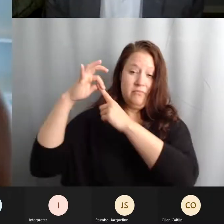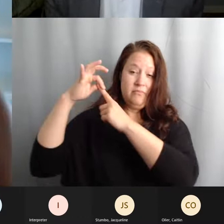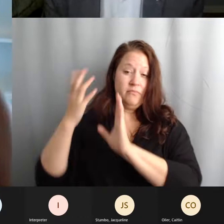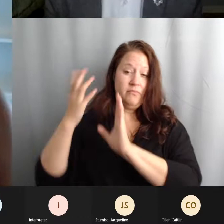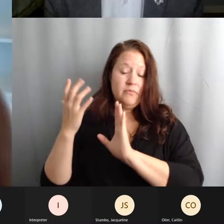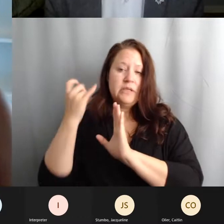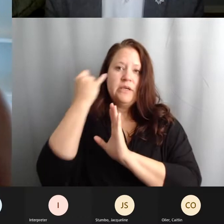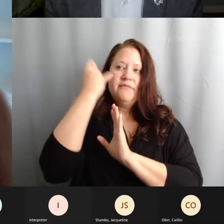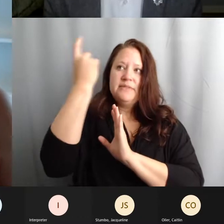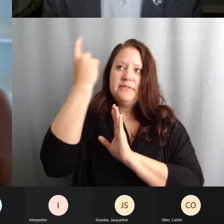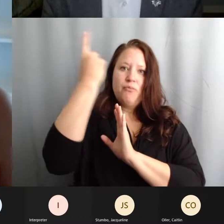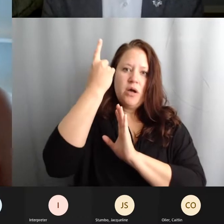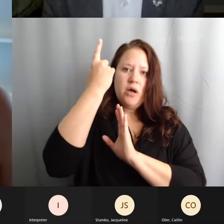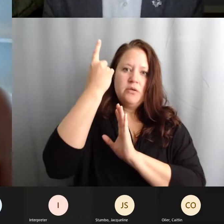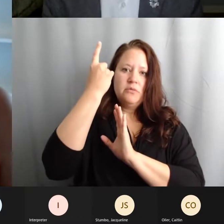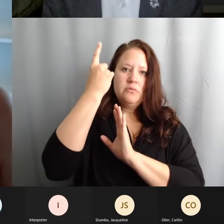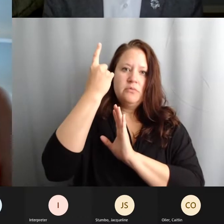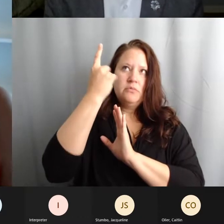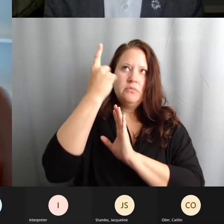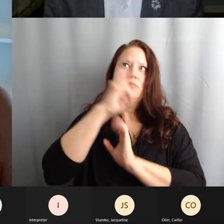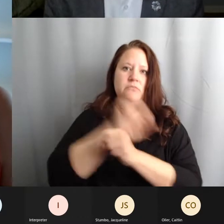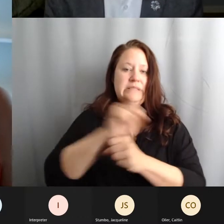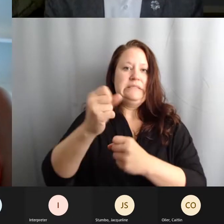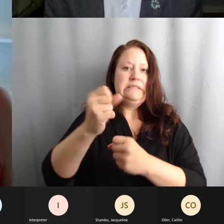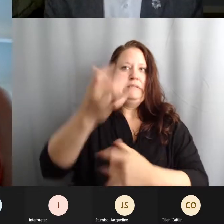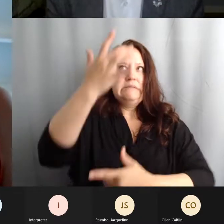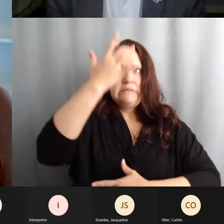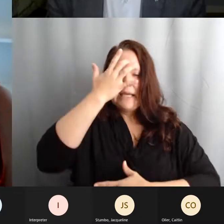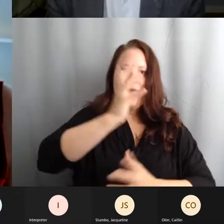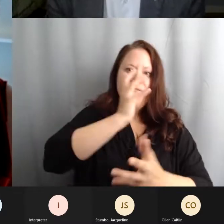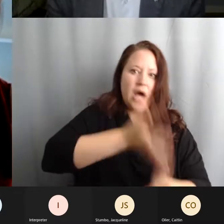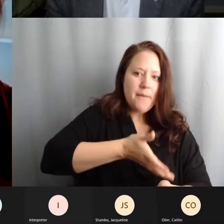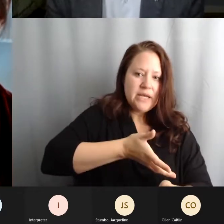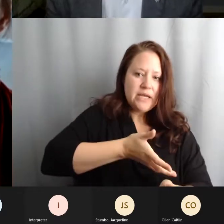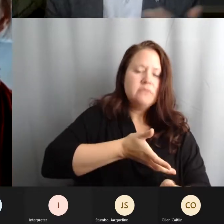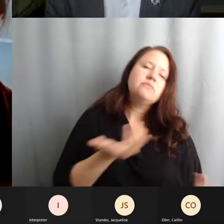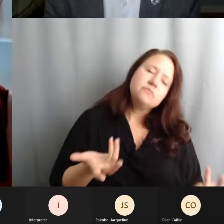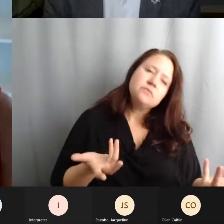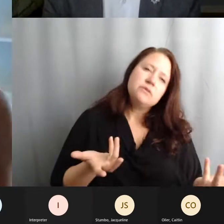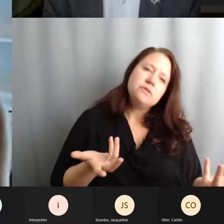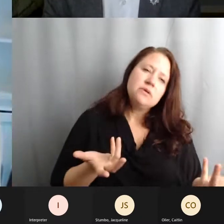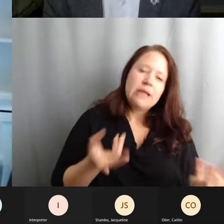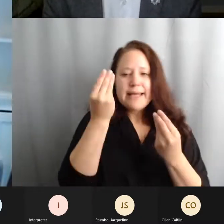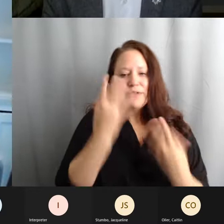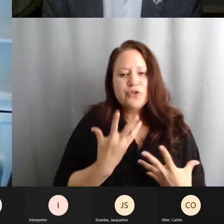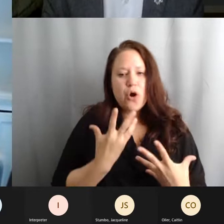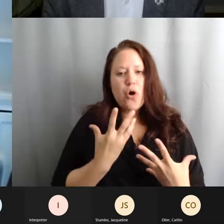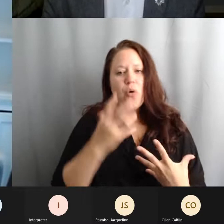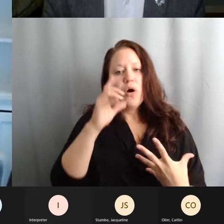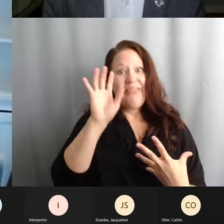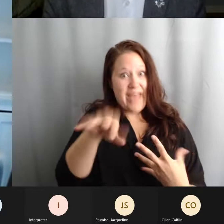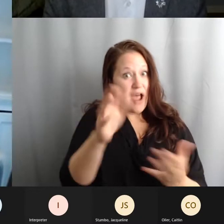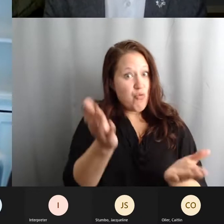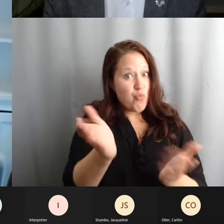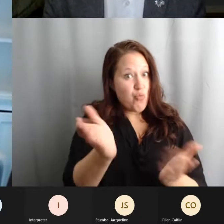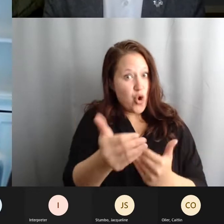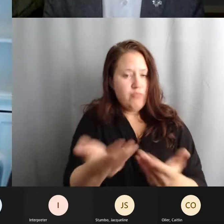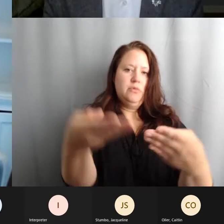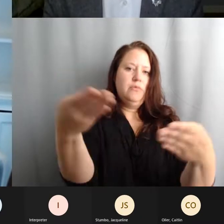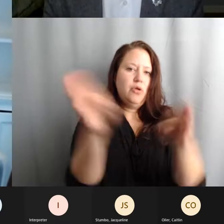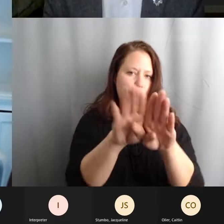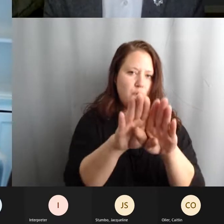if somebody is actively sick or vomiting in a room, then you're going to want to let us know. We'll close that space and make sure that we